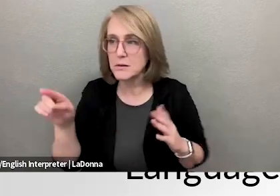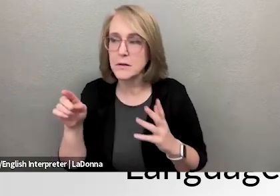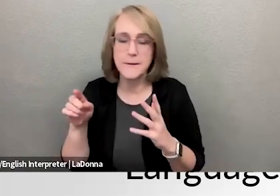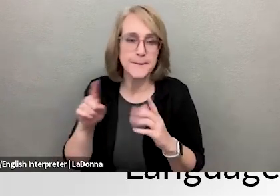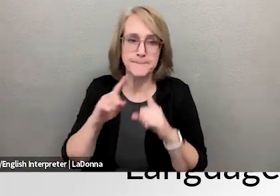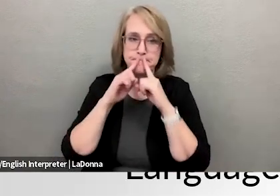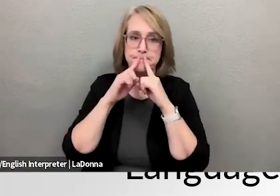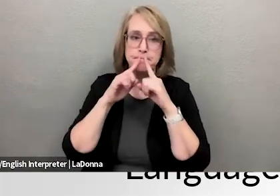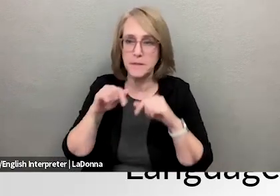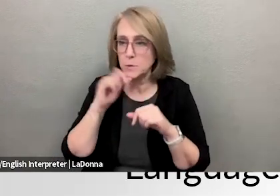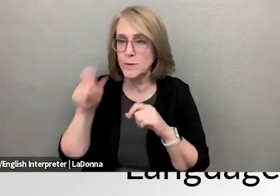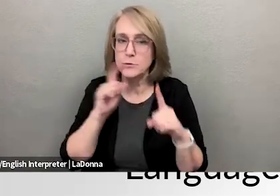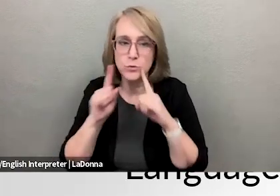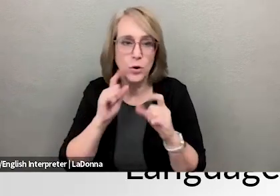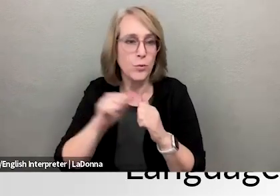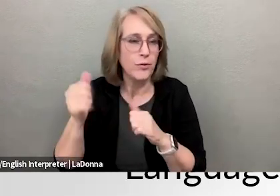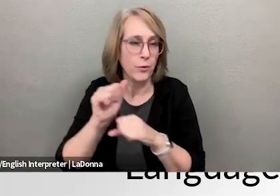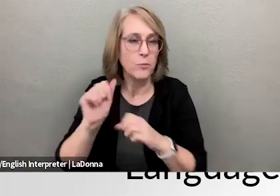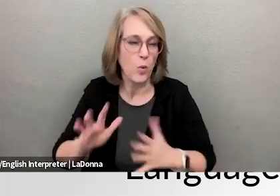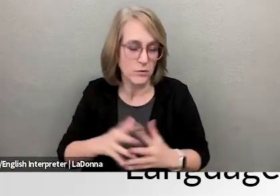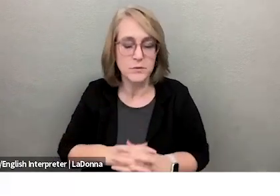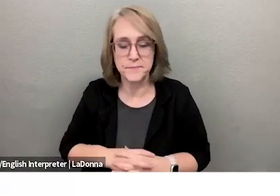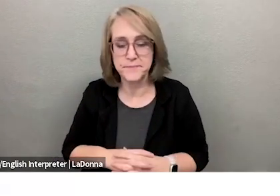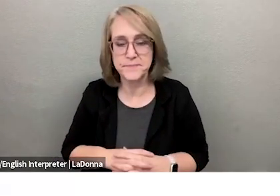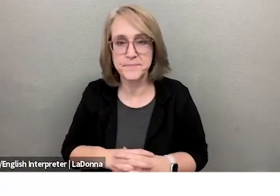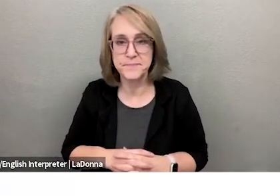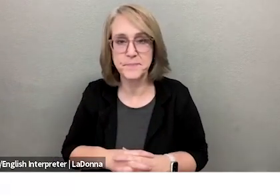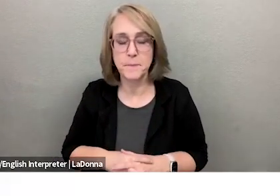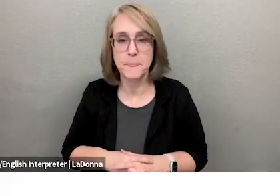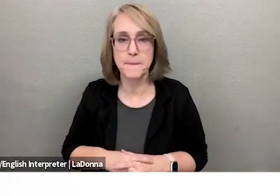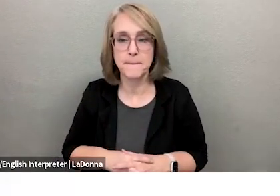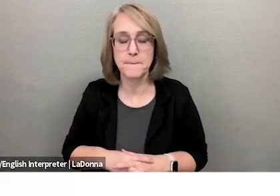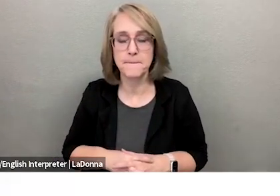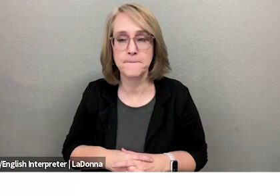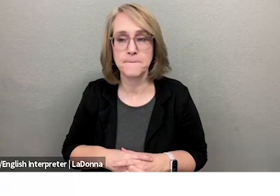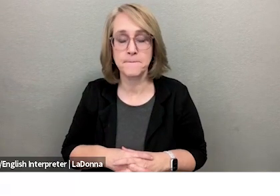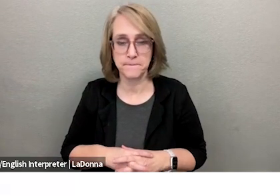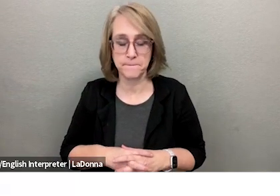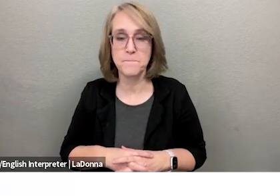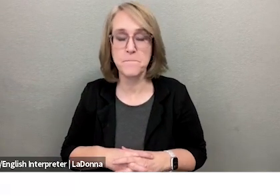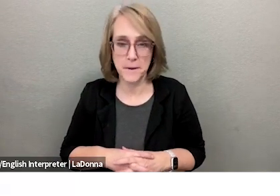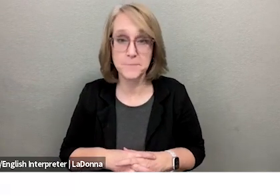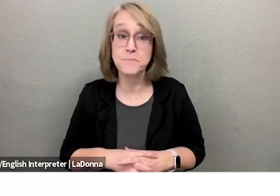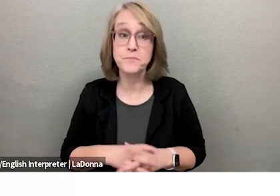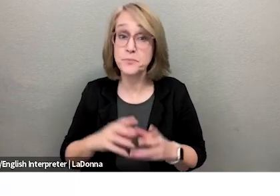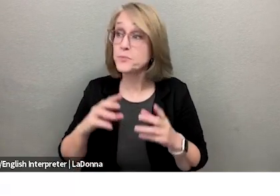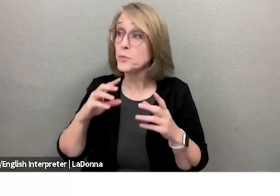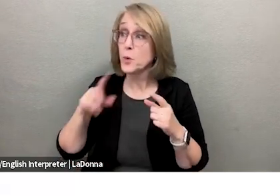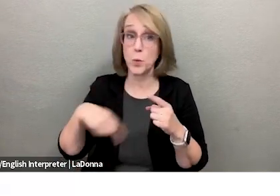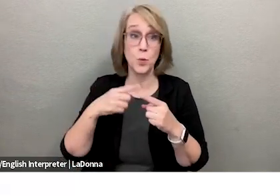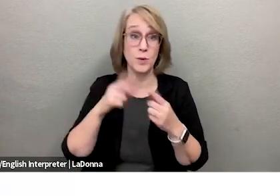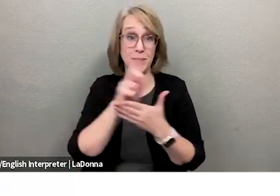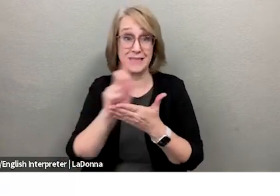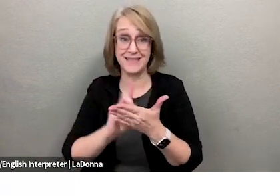as big of an issue. Next, please. So as we designed our program, we